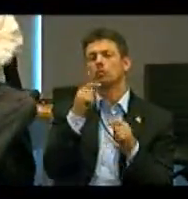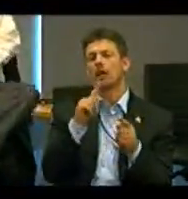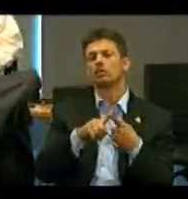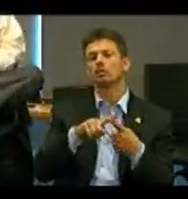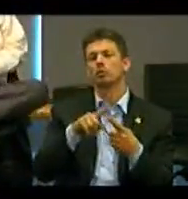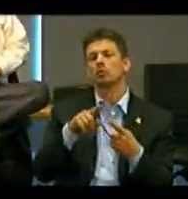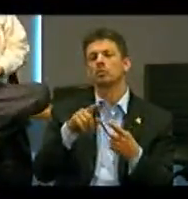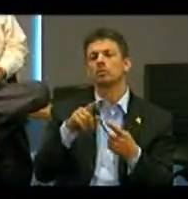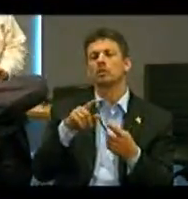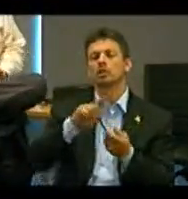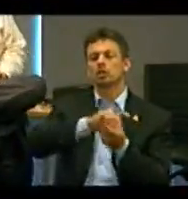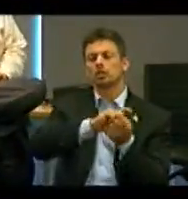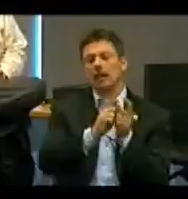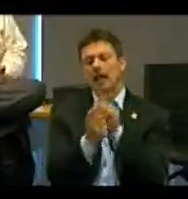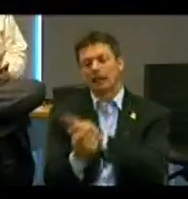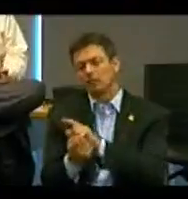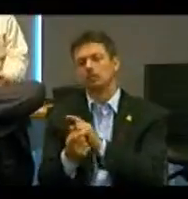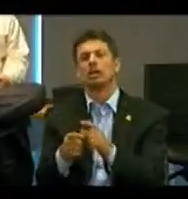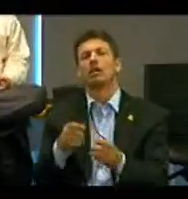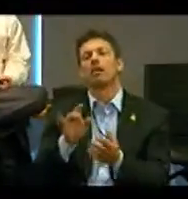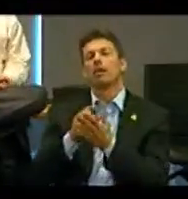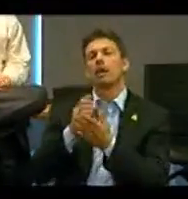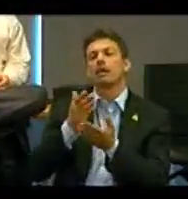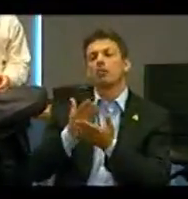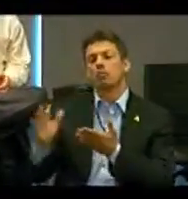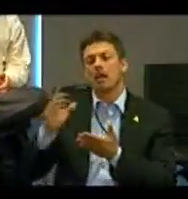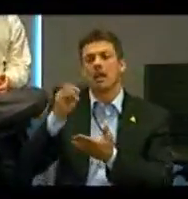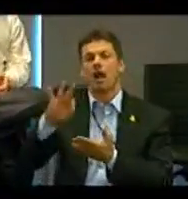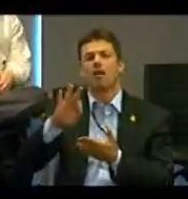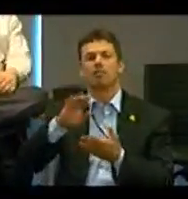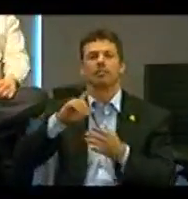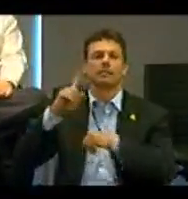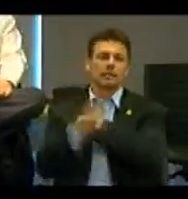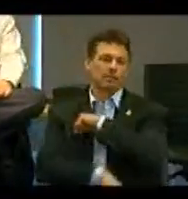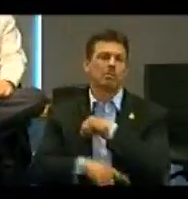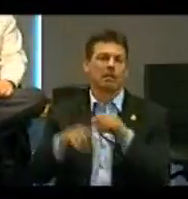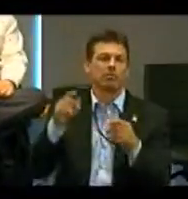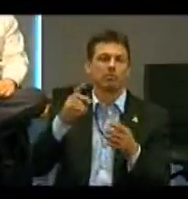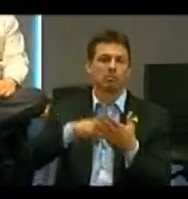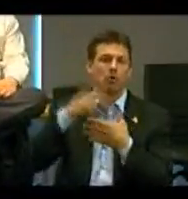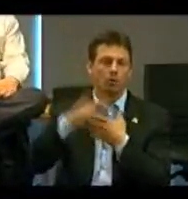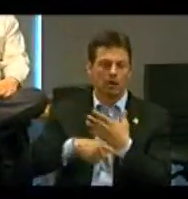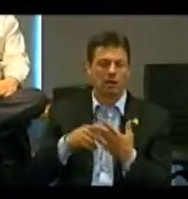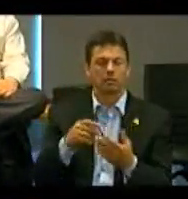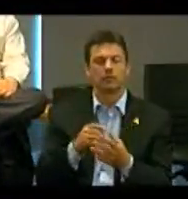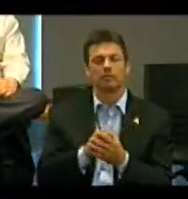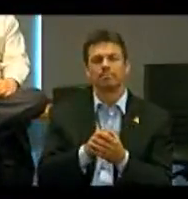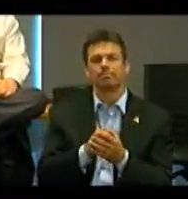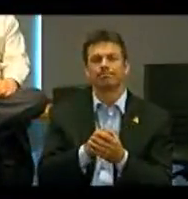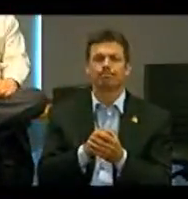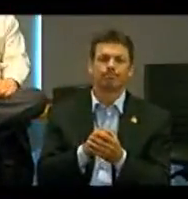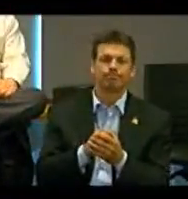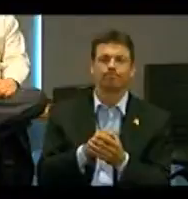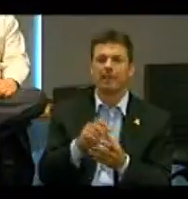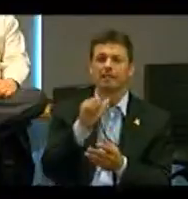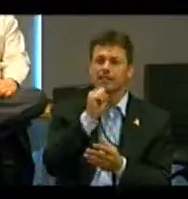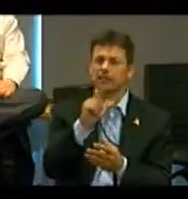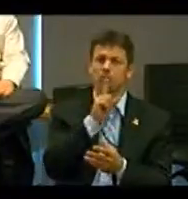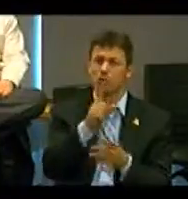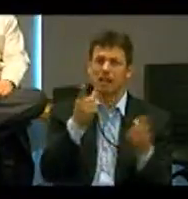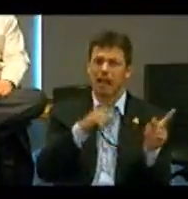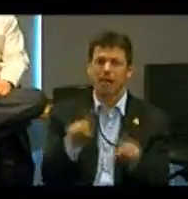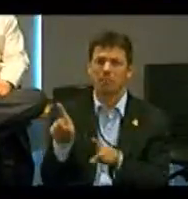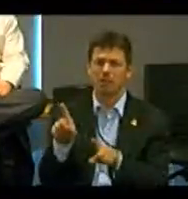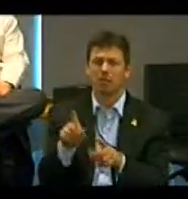exclusionary discipline and implement restorative practices or positive behavioral intervention supports, it kind of doesn't actually happen,